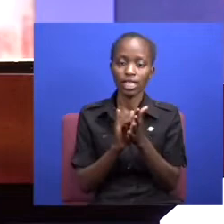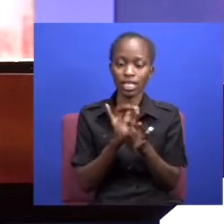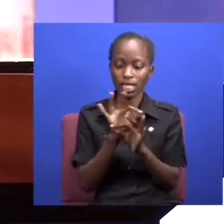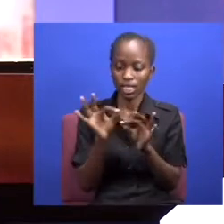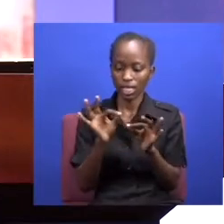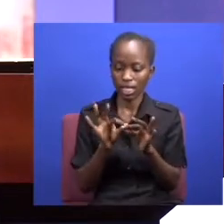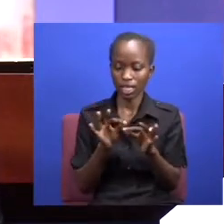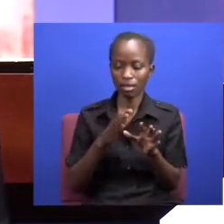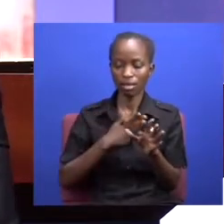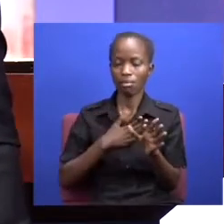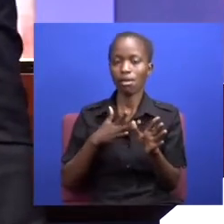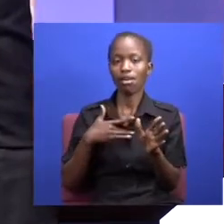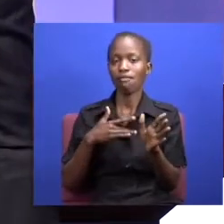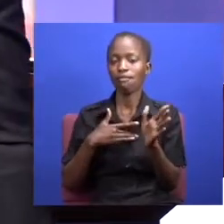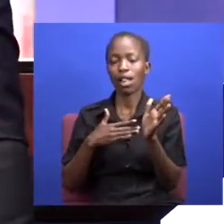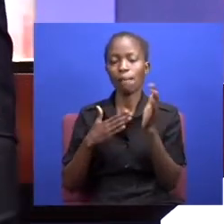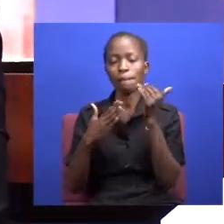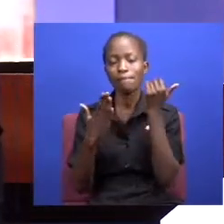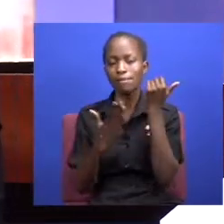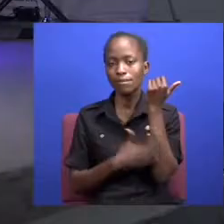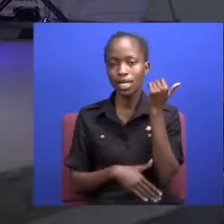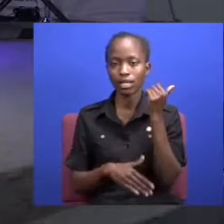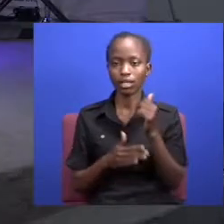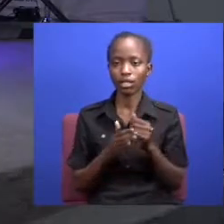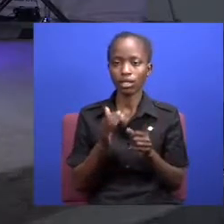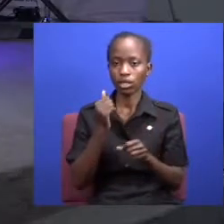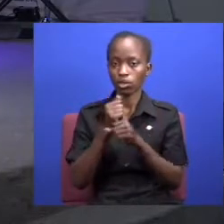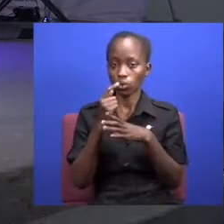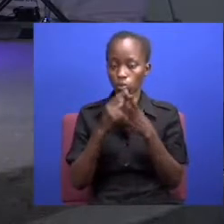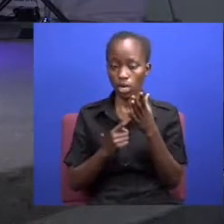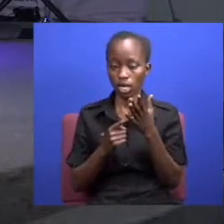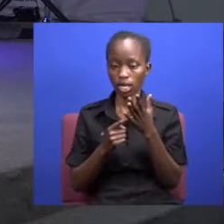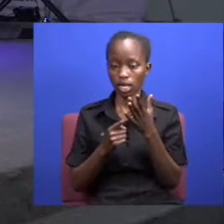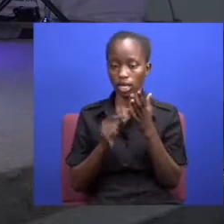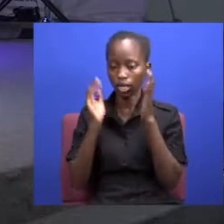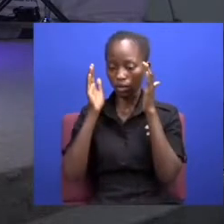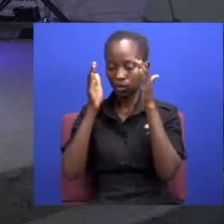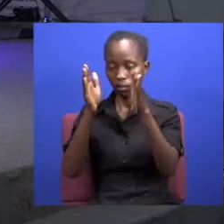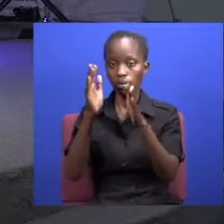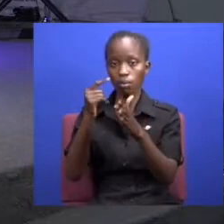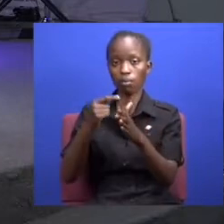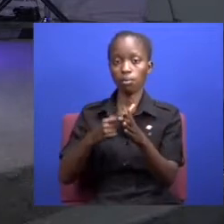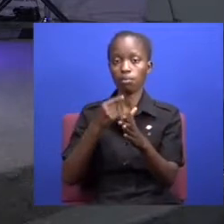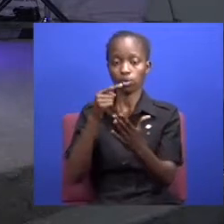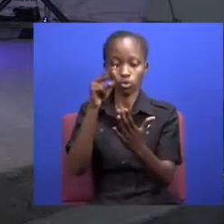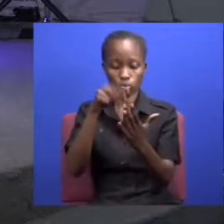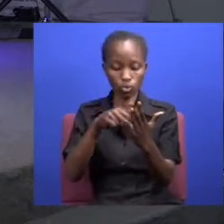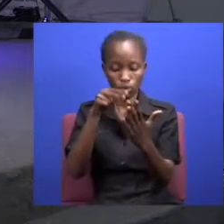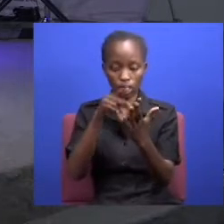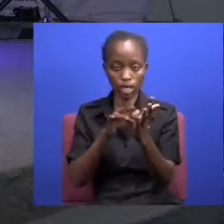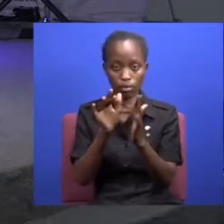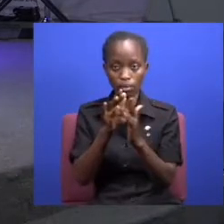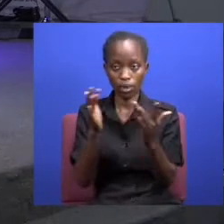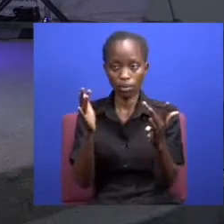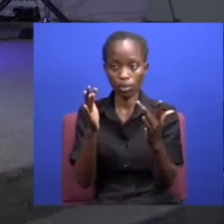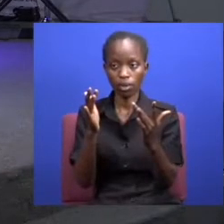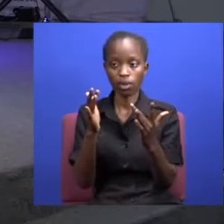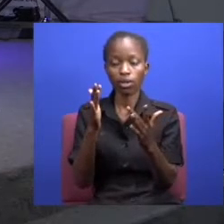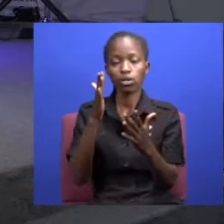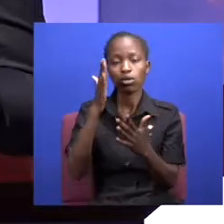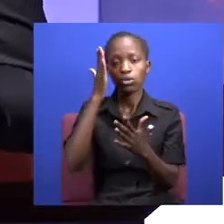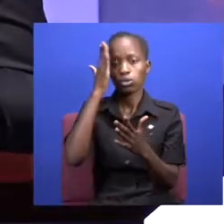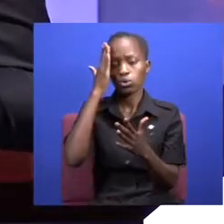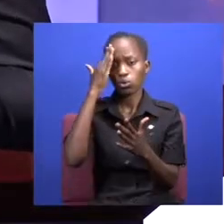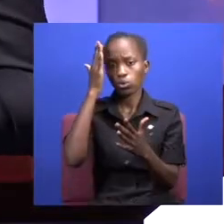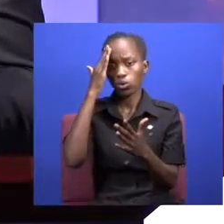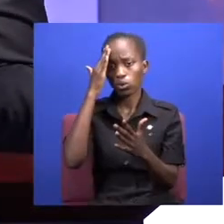That's exactly how I felt. And what I did, I committed myself to read the scripture, to get